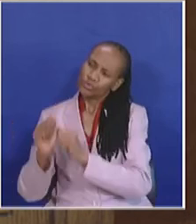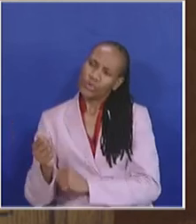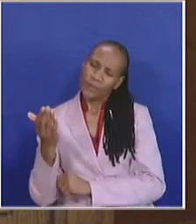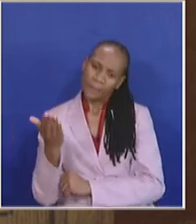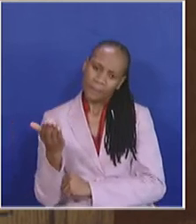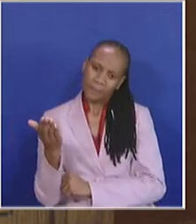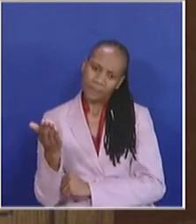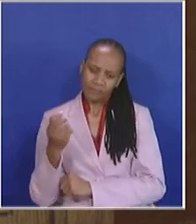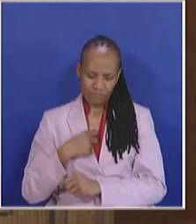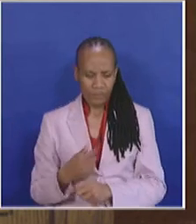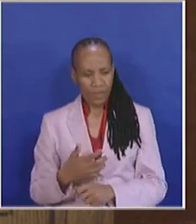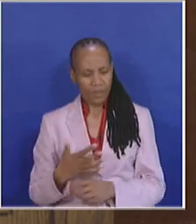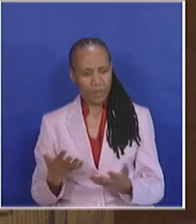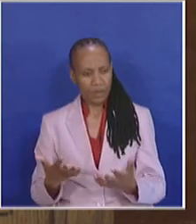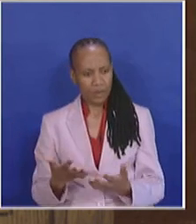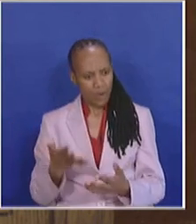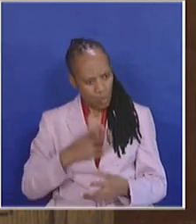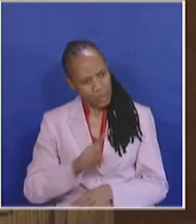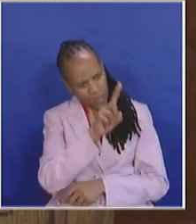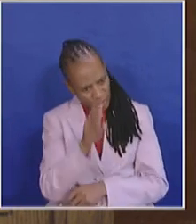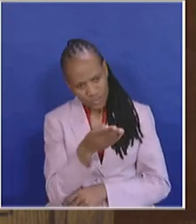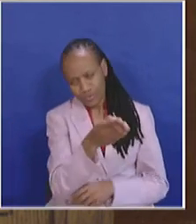I insist that Honorable Muhai take my question.